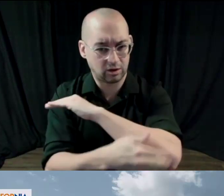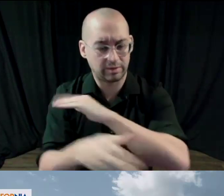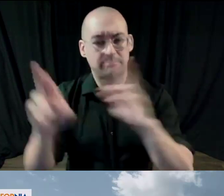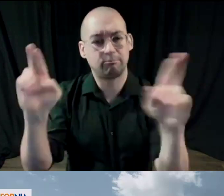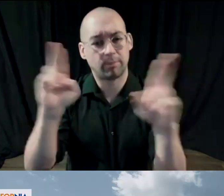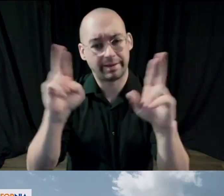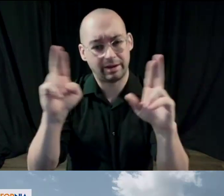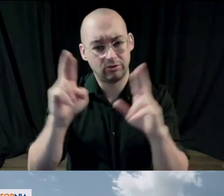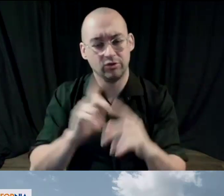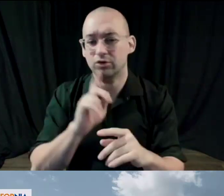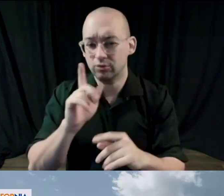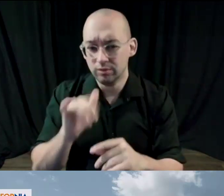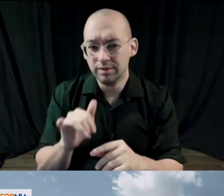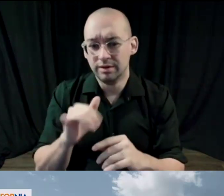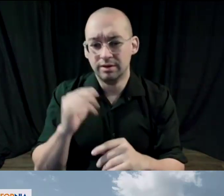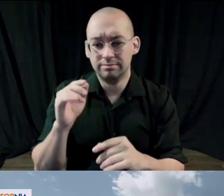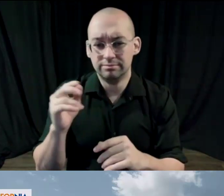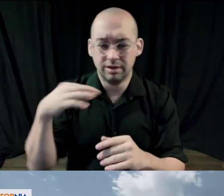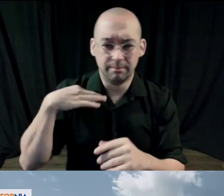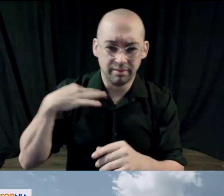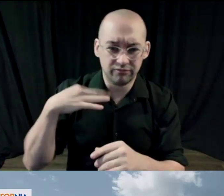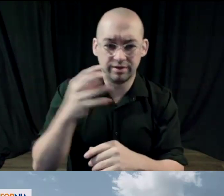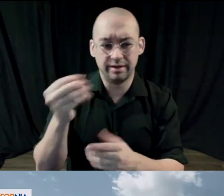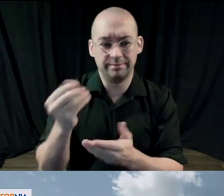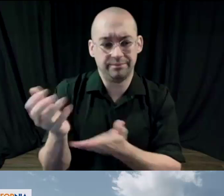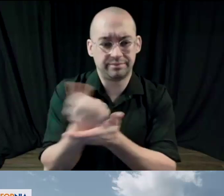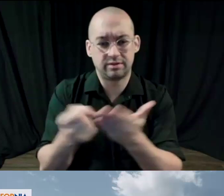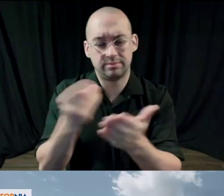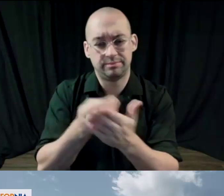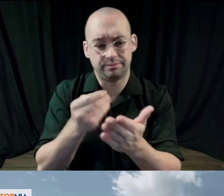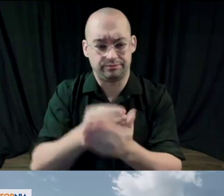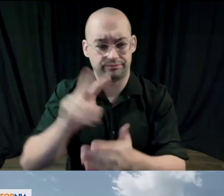prepared to actually apply for and receive the funds in a second round.